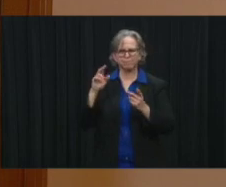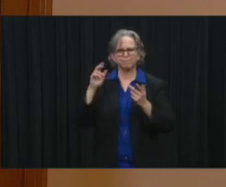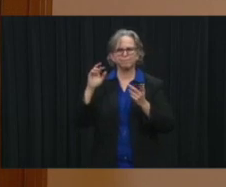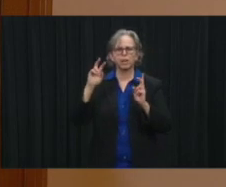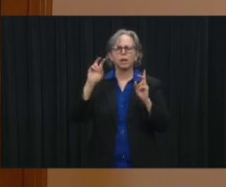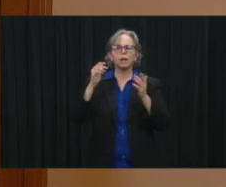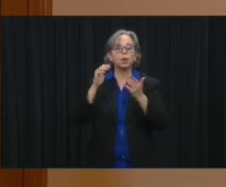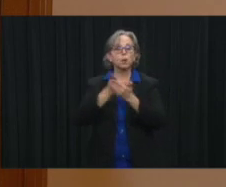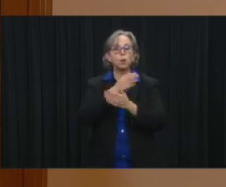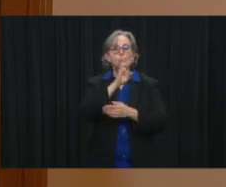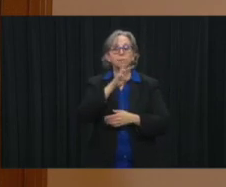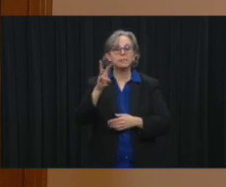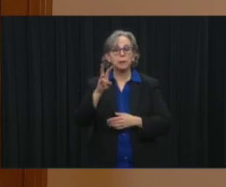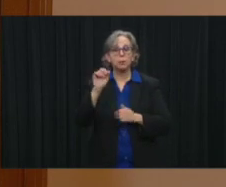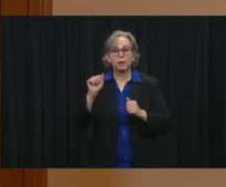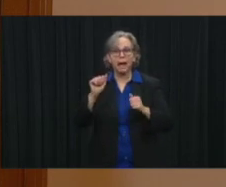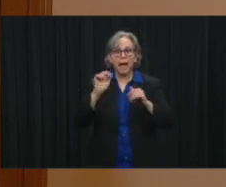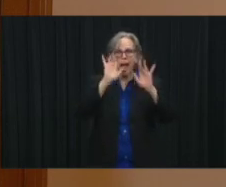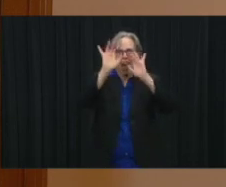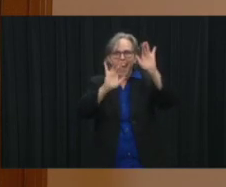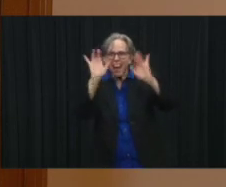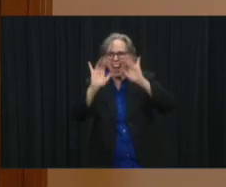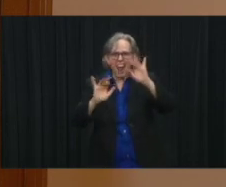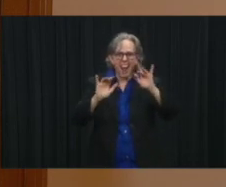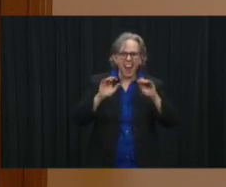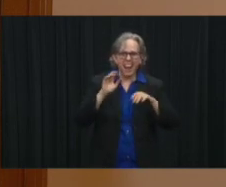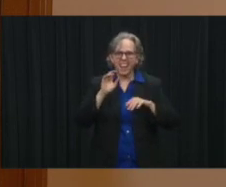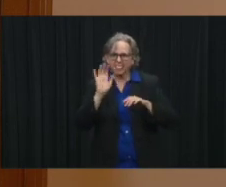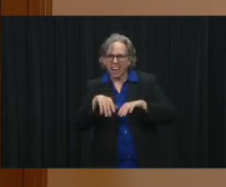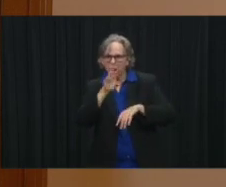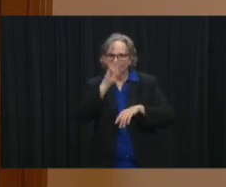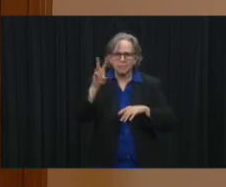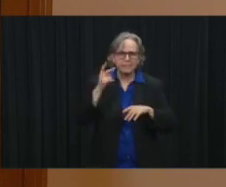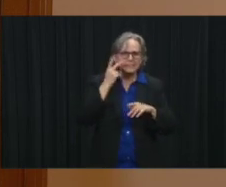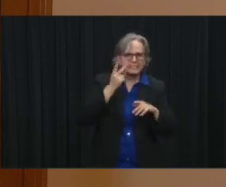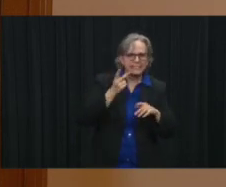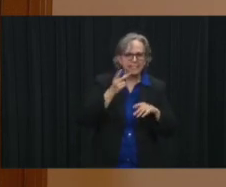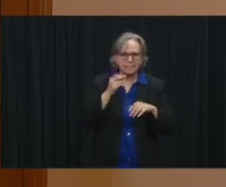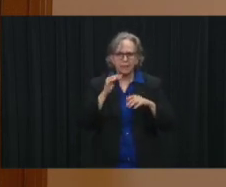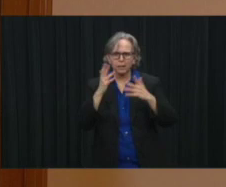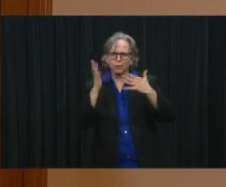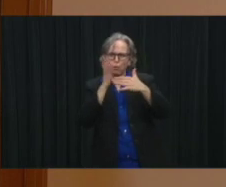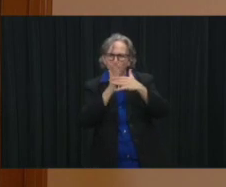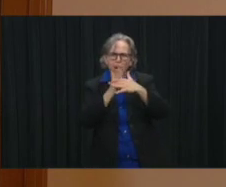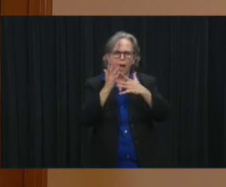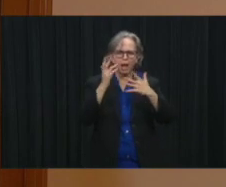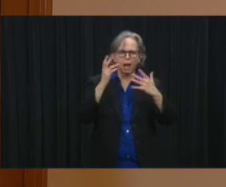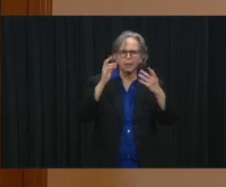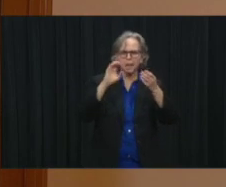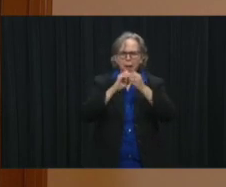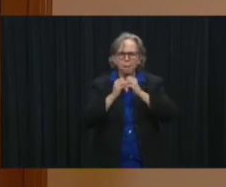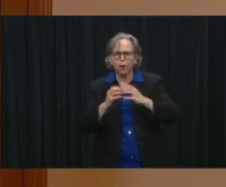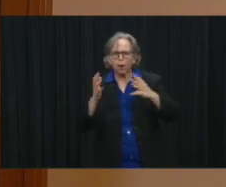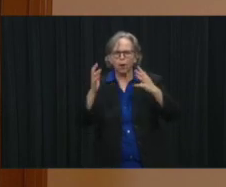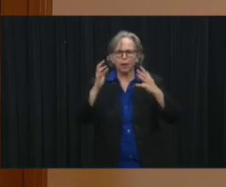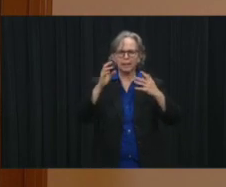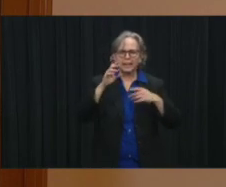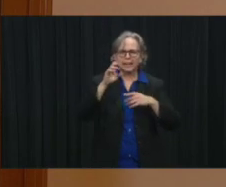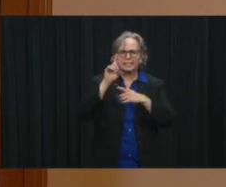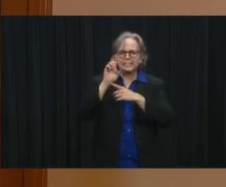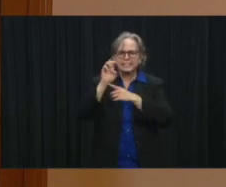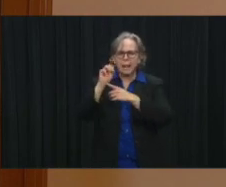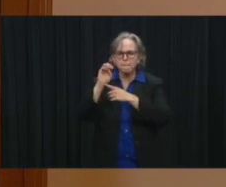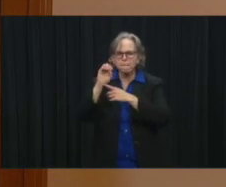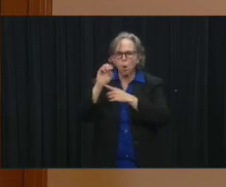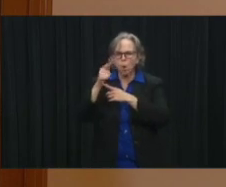interactive. You can actually learn a lot about age ranges, demographics, which have remained fairly steady in that